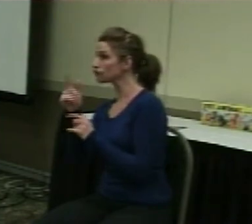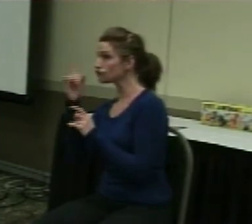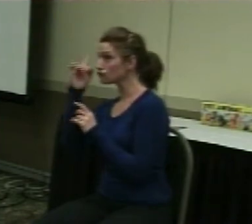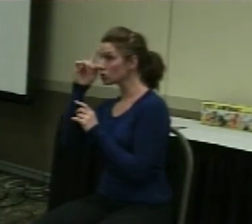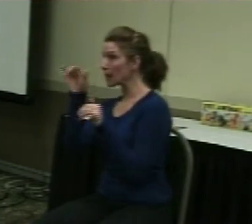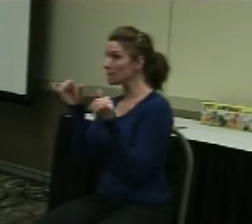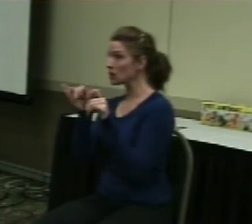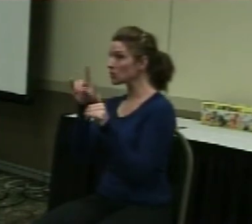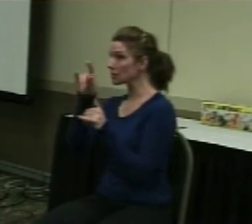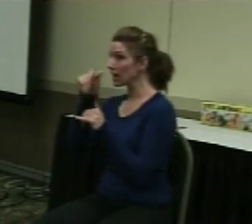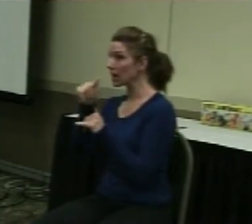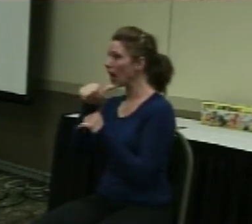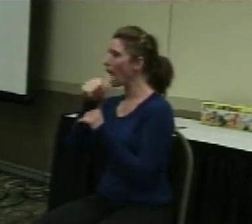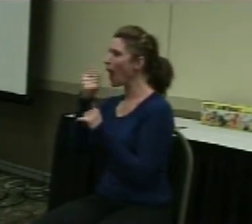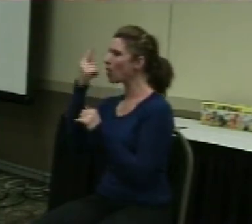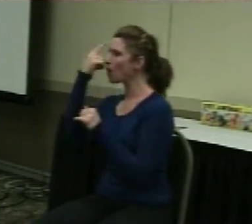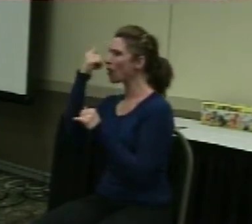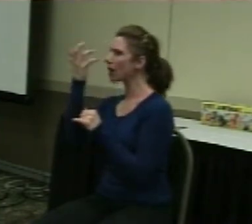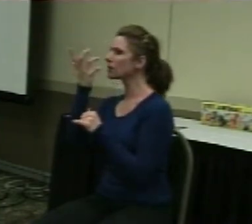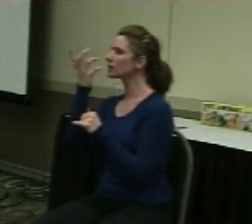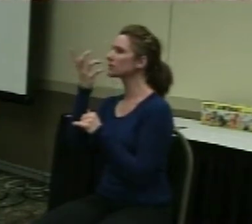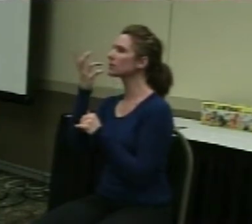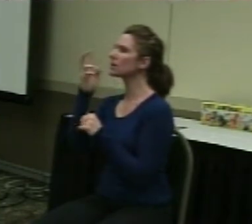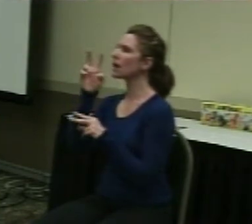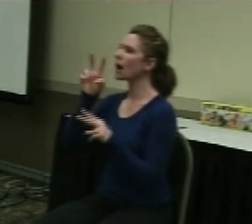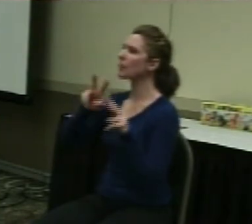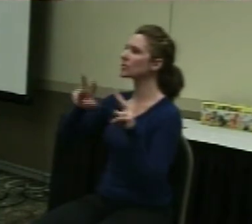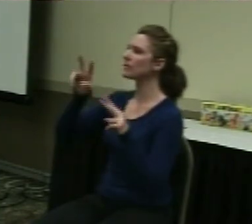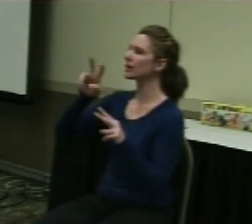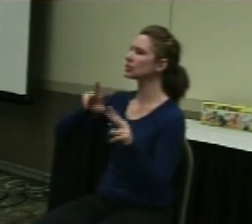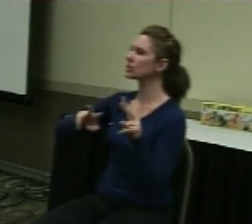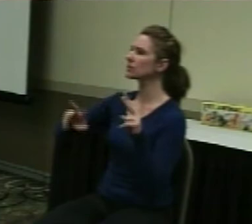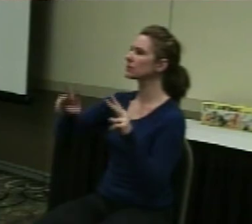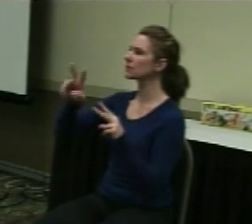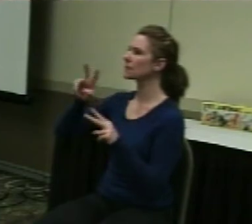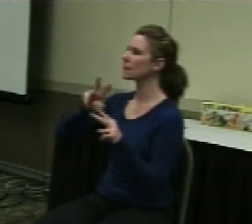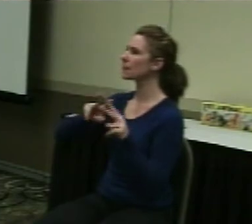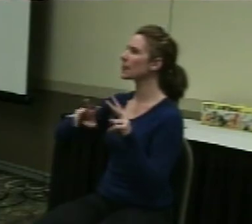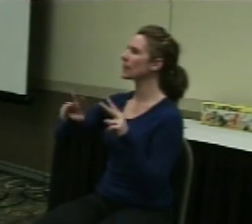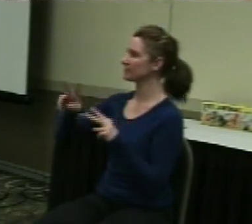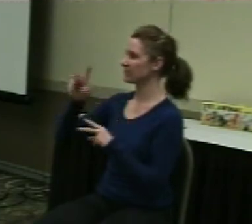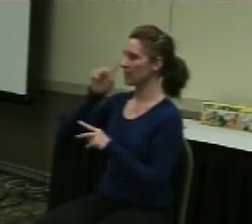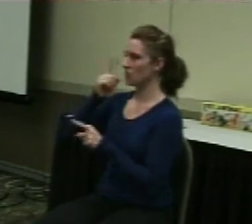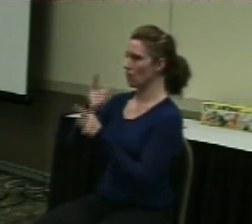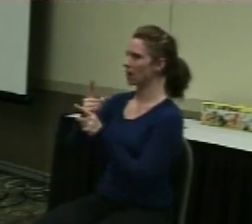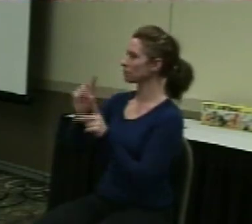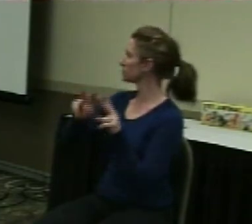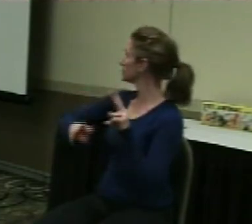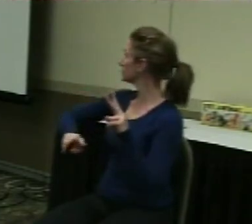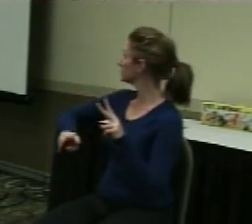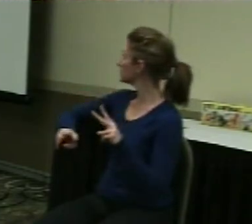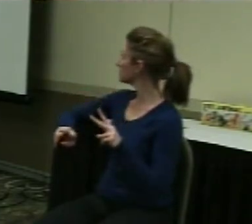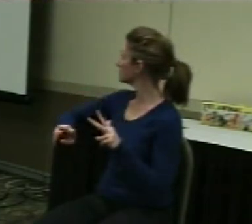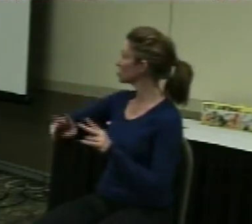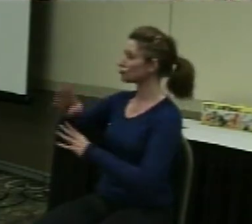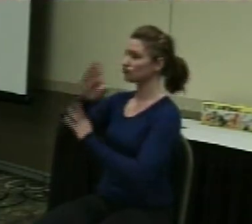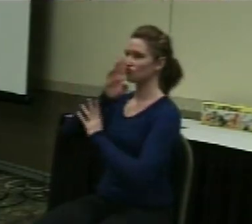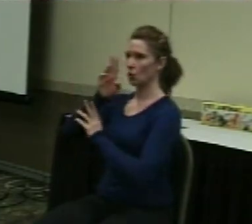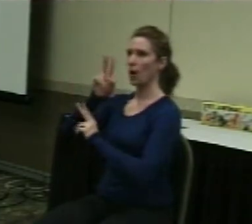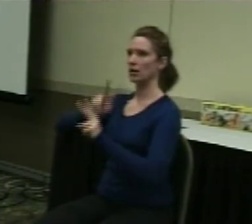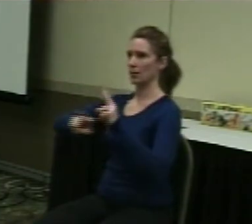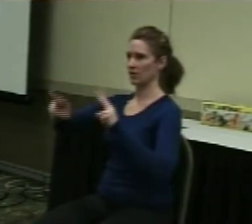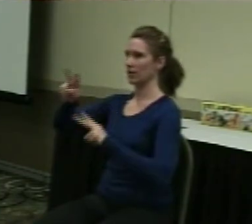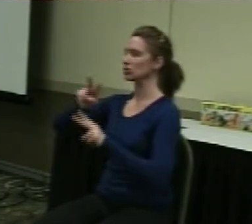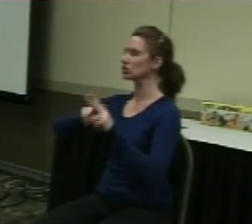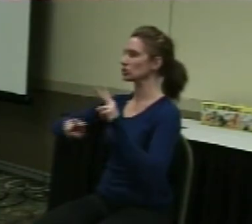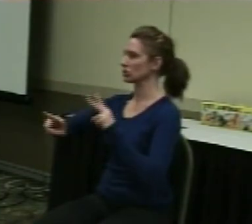think? Other thoughts? Observation. You think so, Sherry? I bet it is. Something like